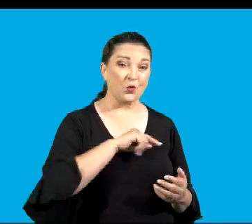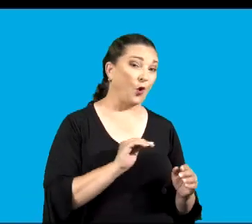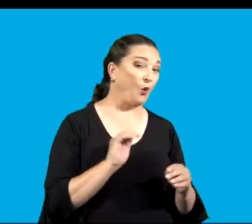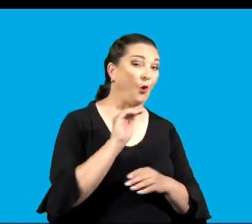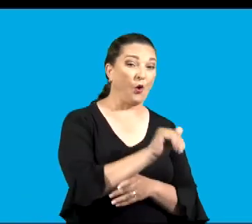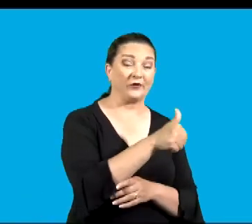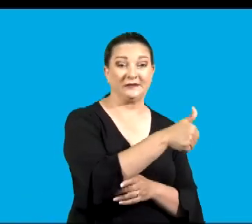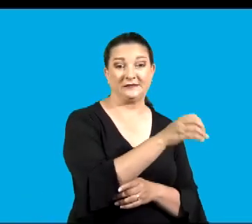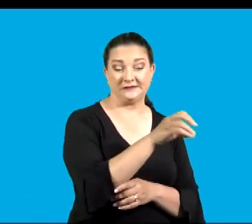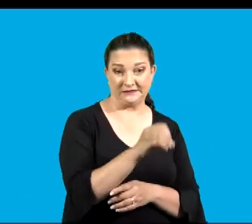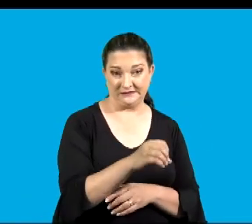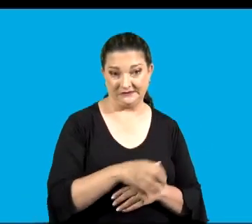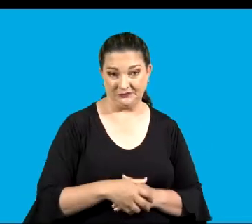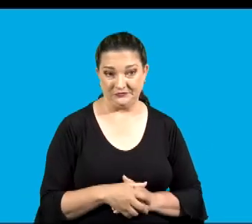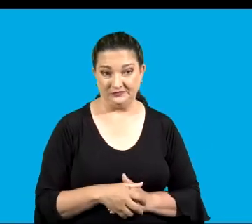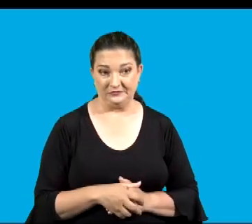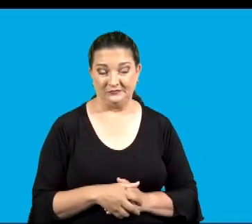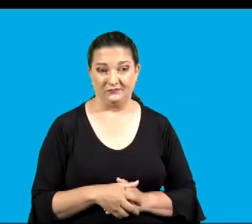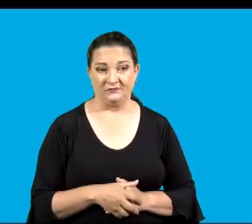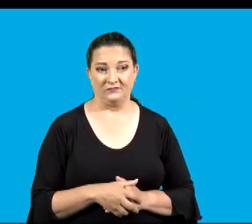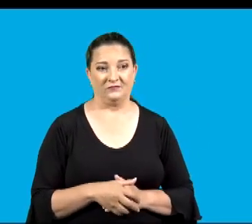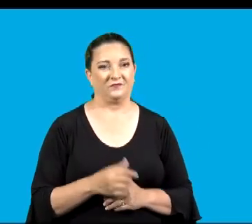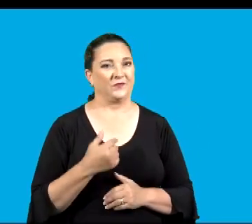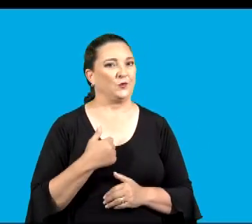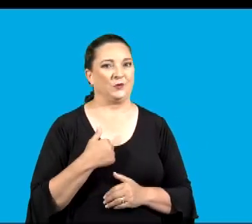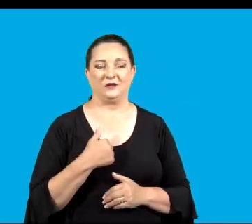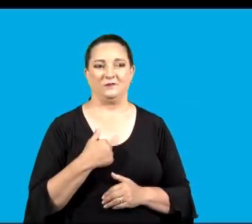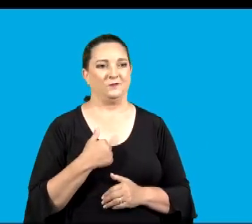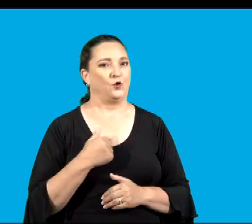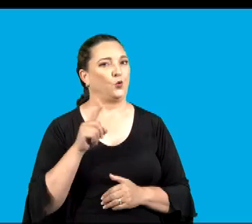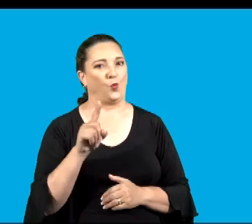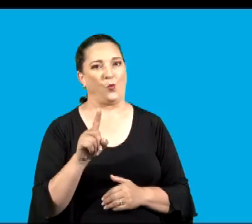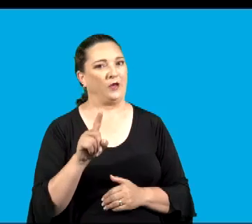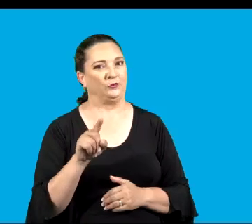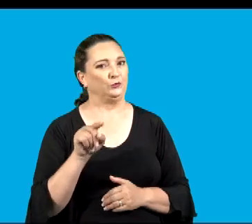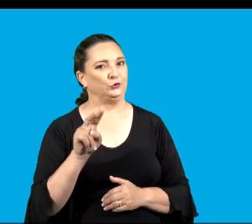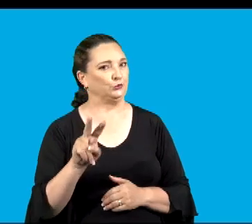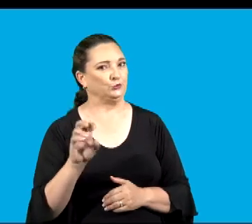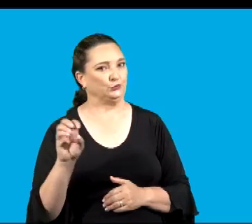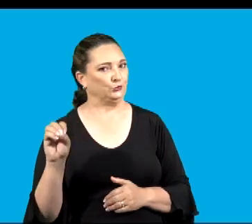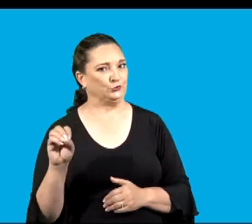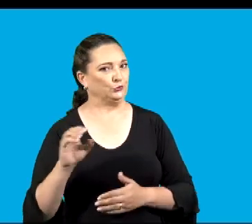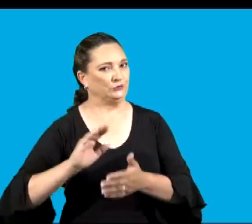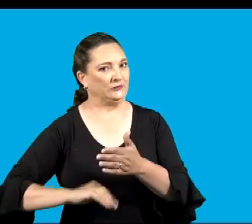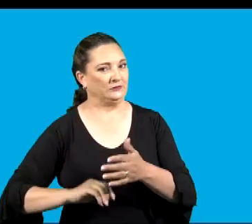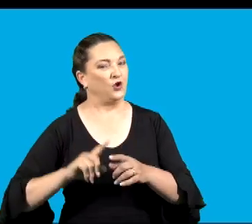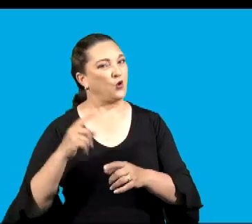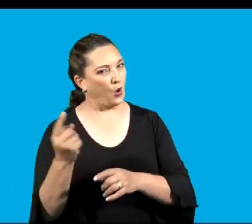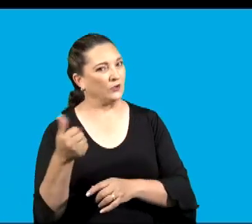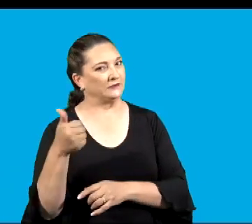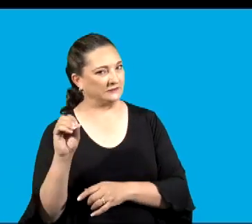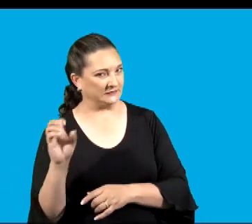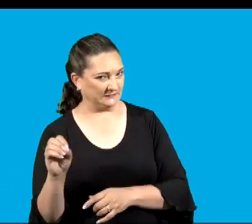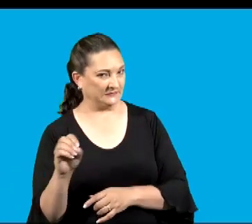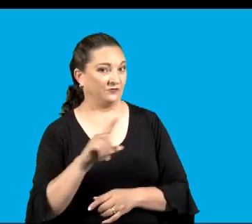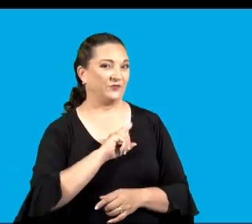more. We subtracted 600 more. We were not granted 1.2. We were only granted 600. So we